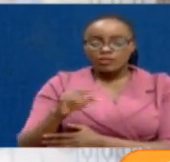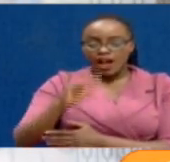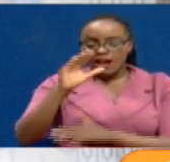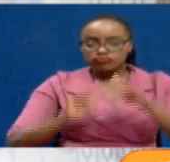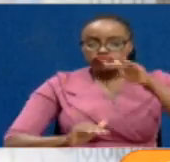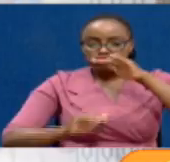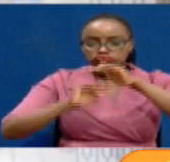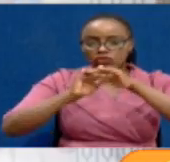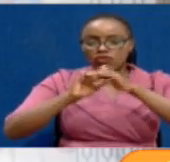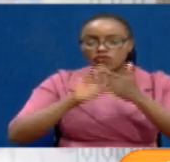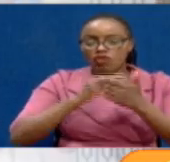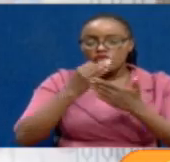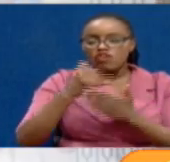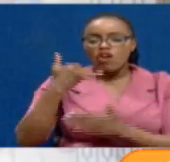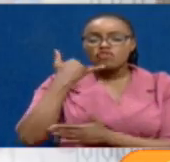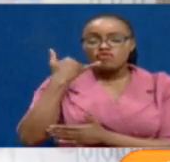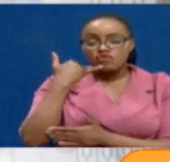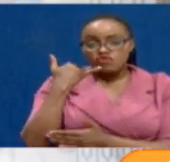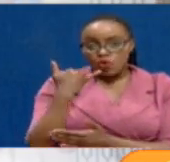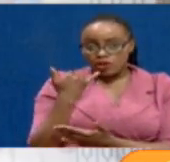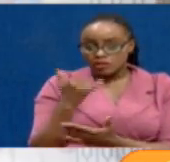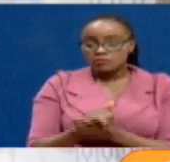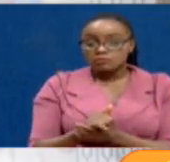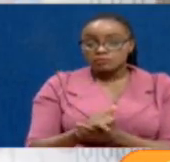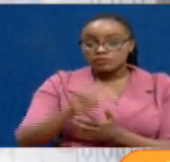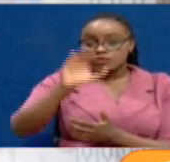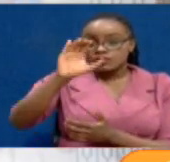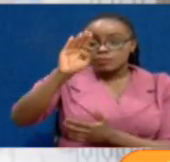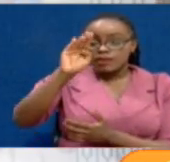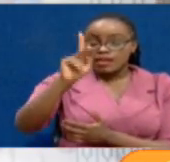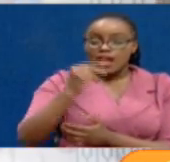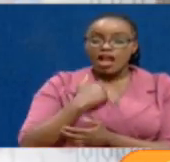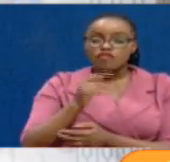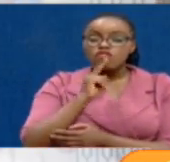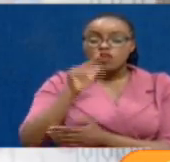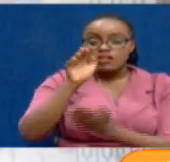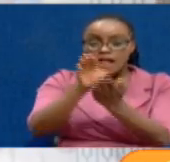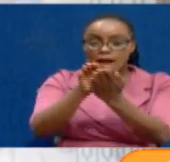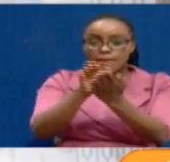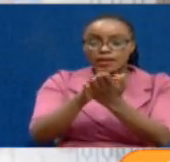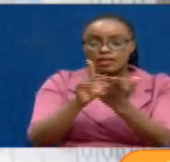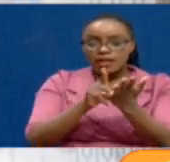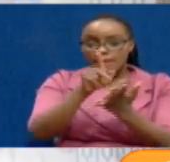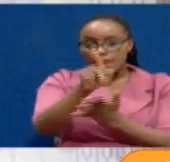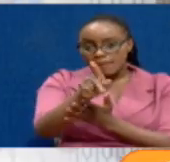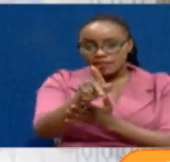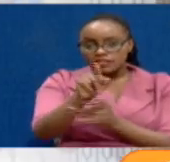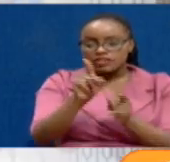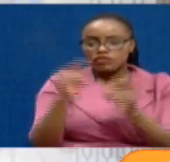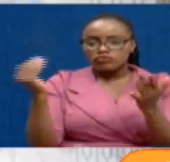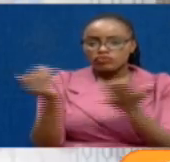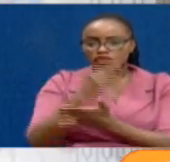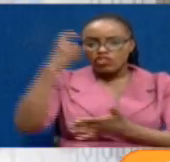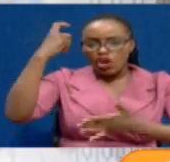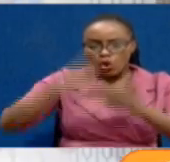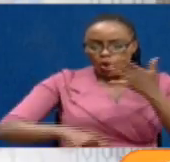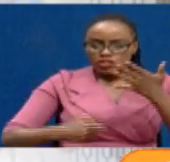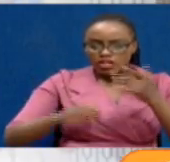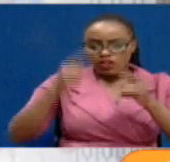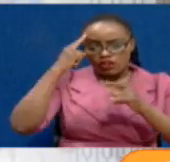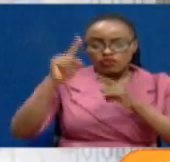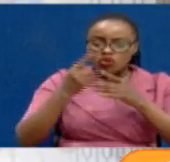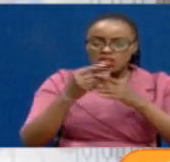limit for funds on mobile money wallets. The CBK has also directed banks and payment services providers to remove costs charged